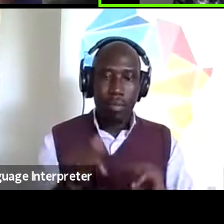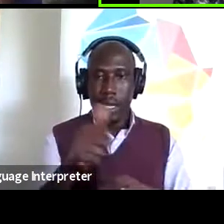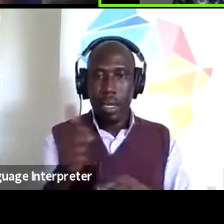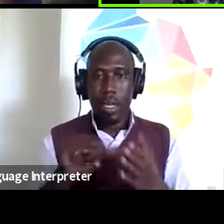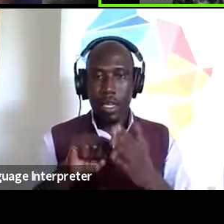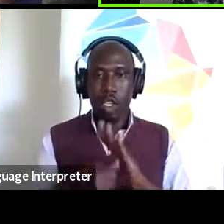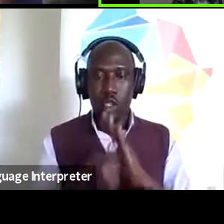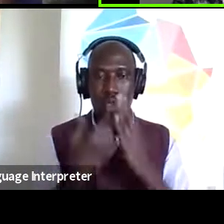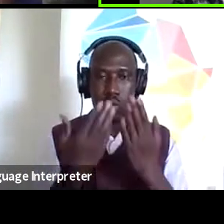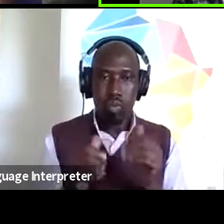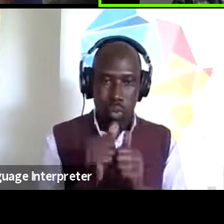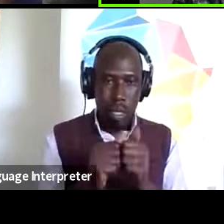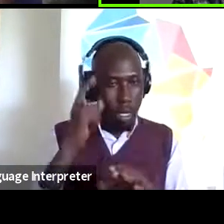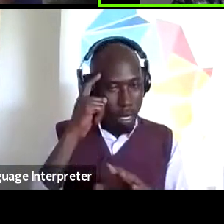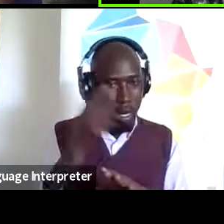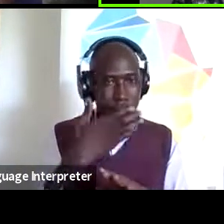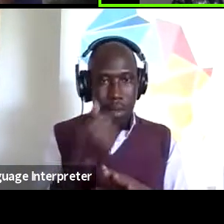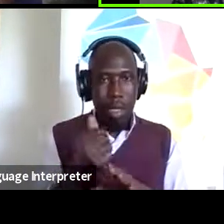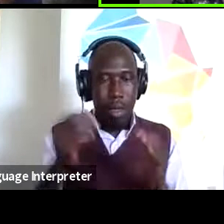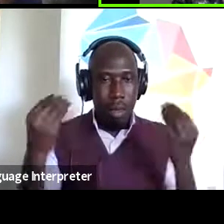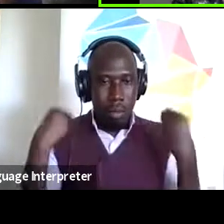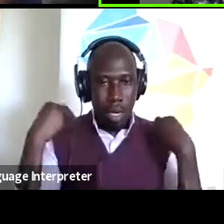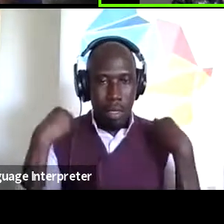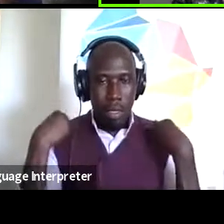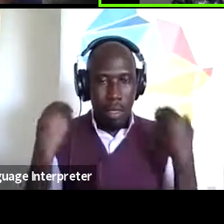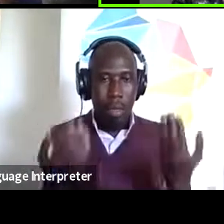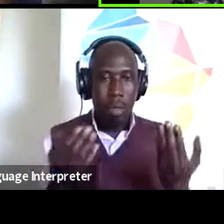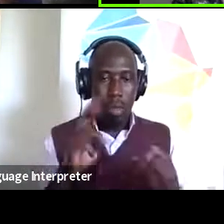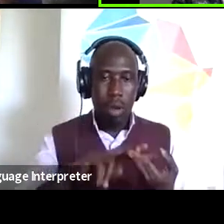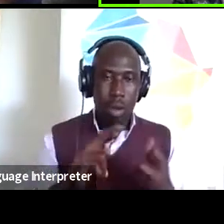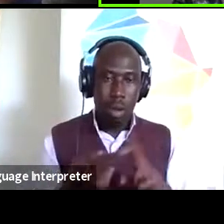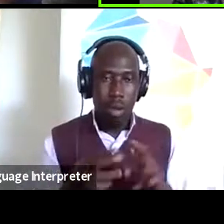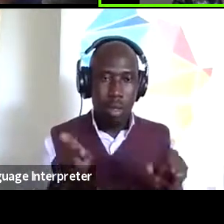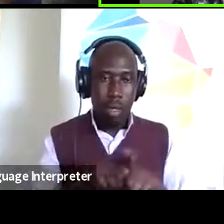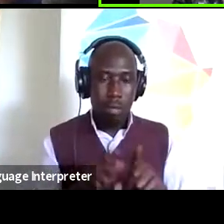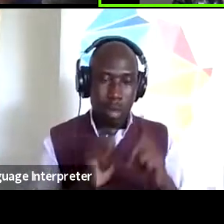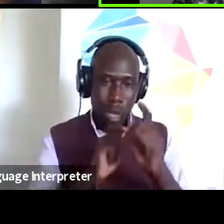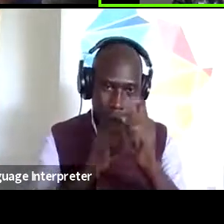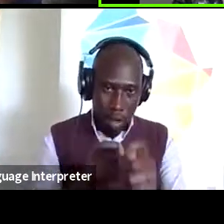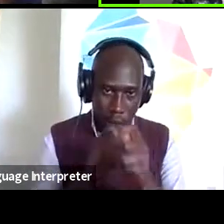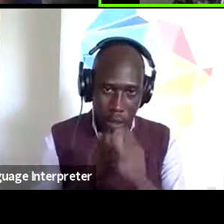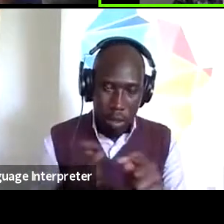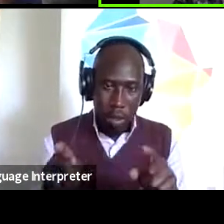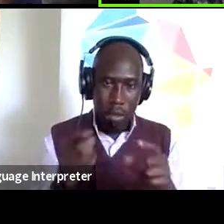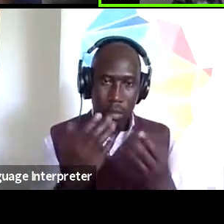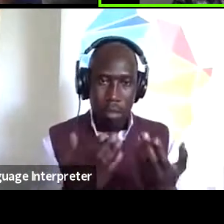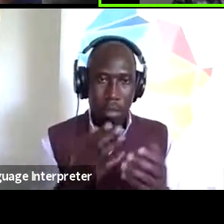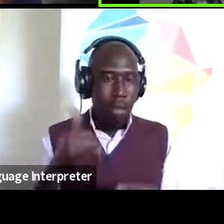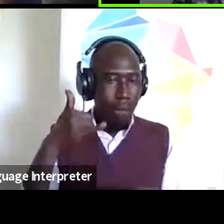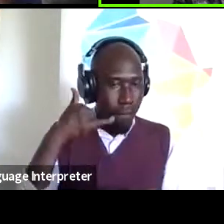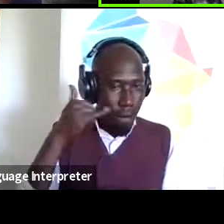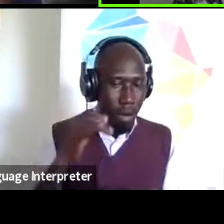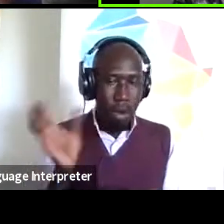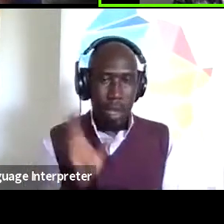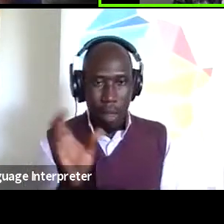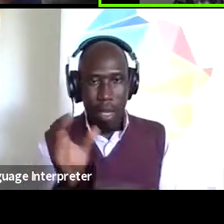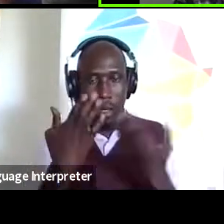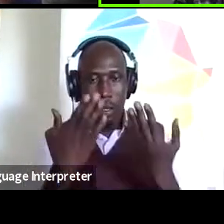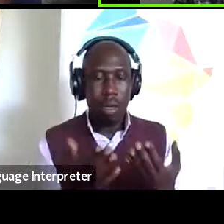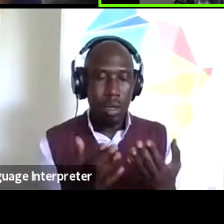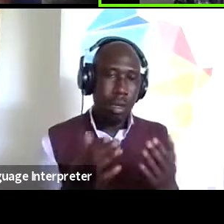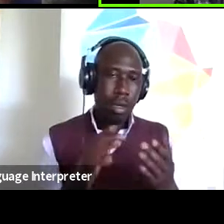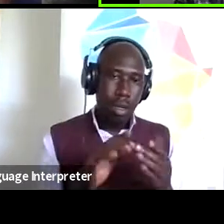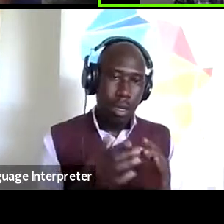issue, which I think is a best practice, relates to the acknowledgement by mobile network operators that the